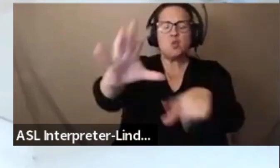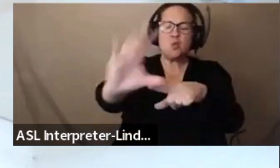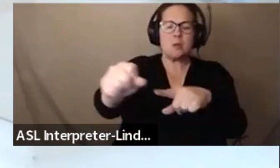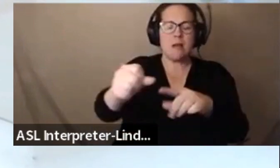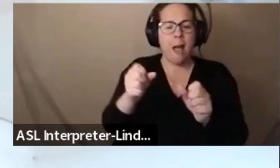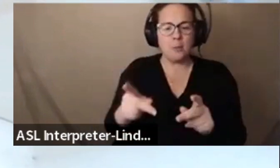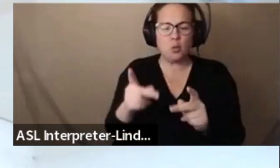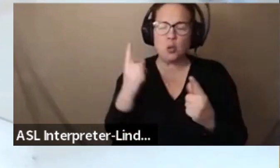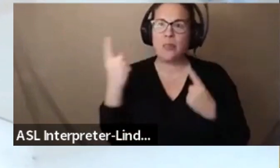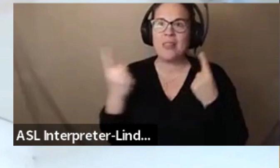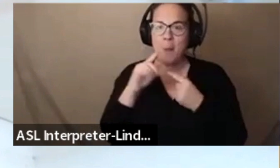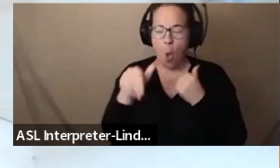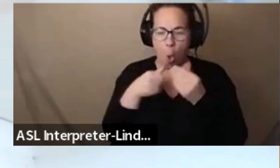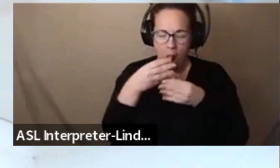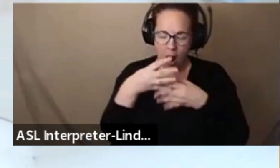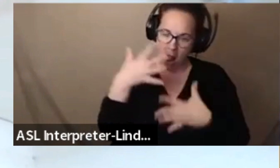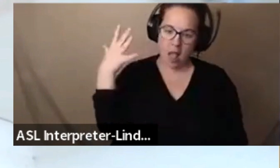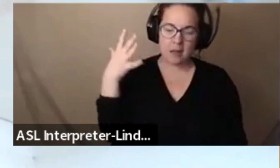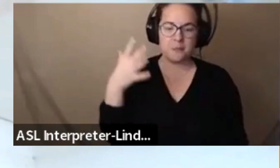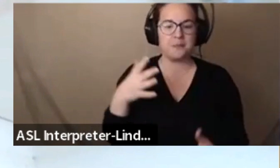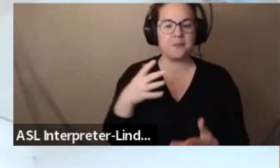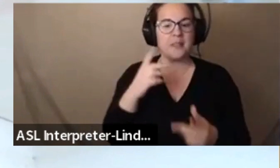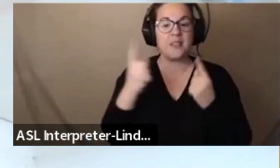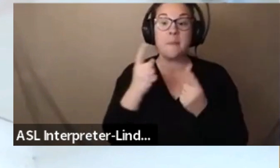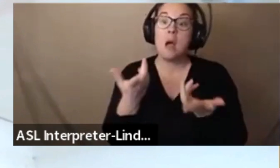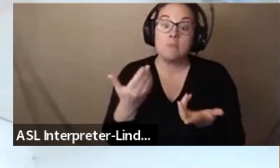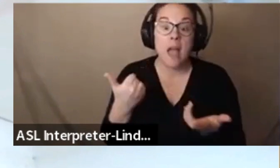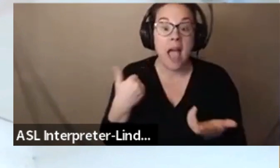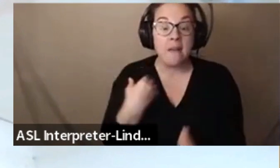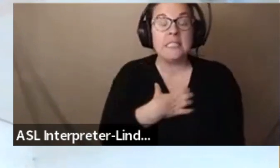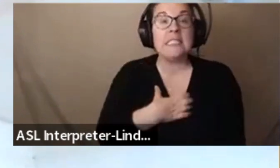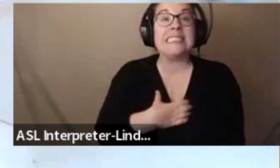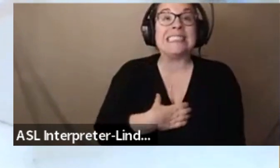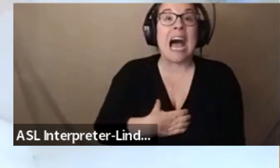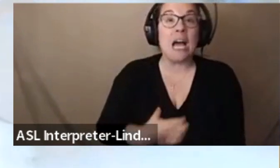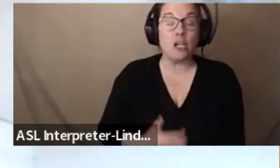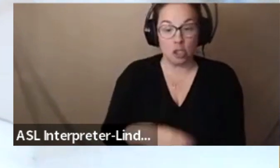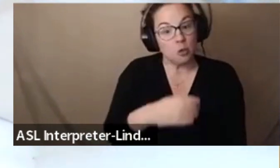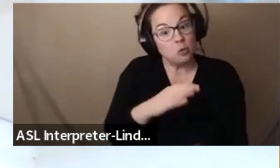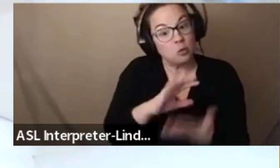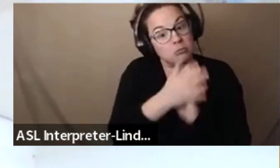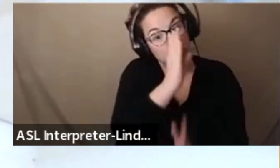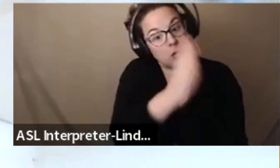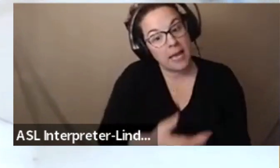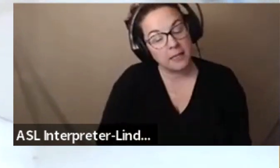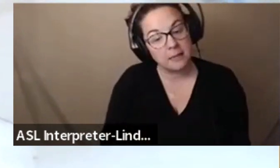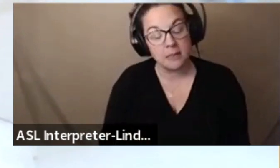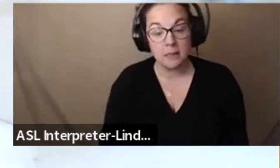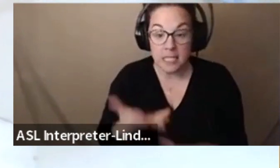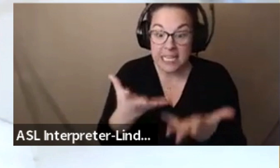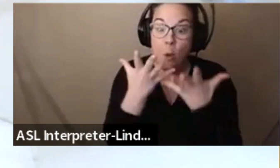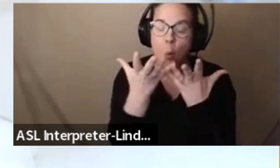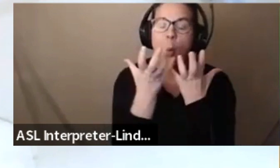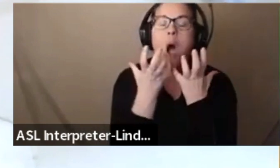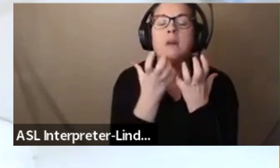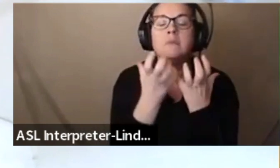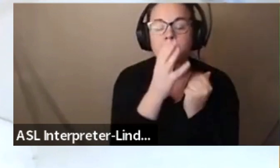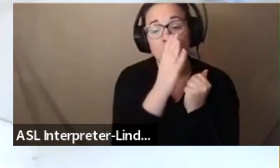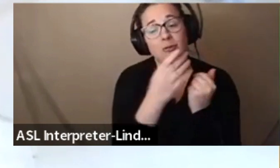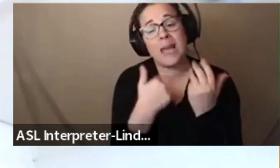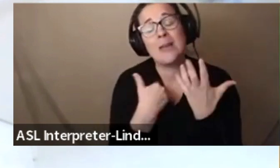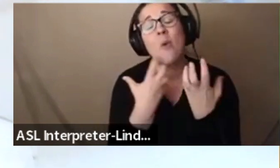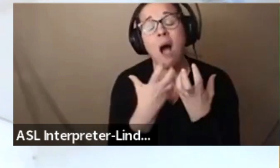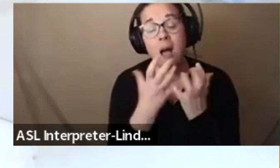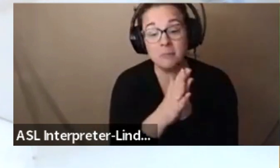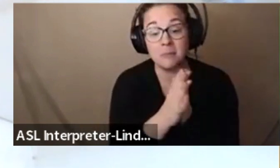this gives us a wonderful opportunity to look at all of that. And the desire for heterosexuality. He could have a sincere desire to